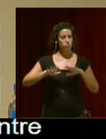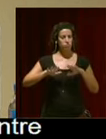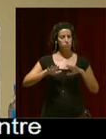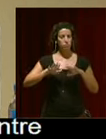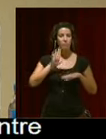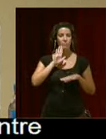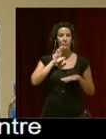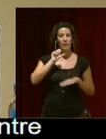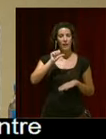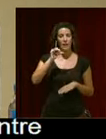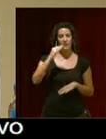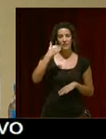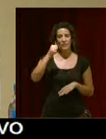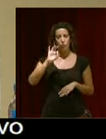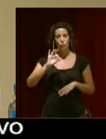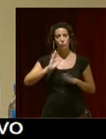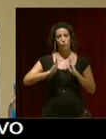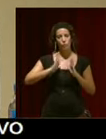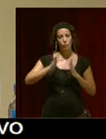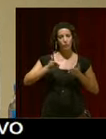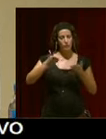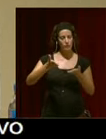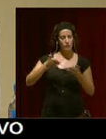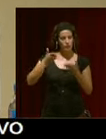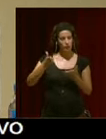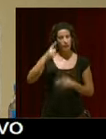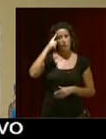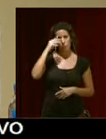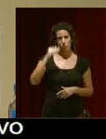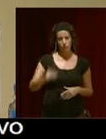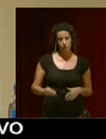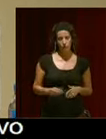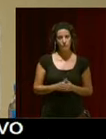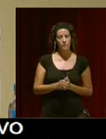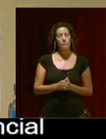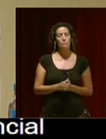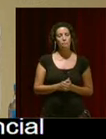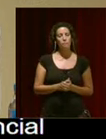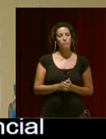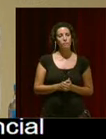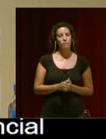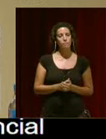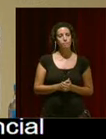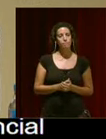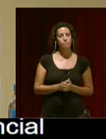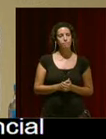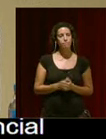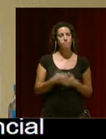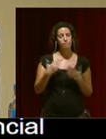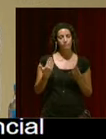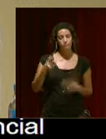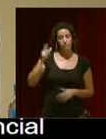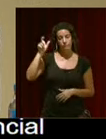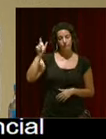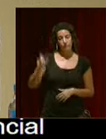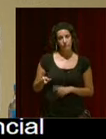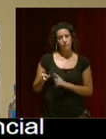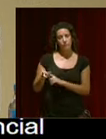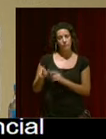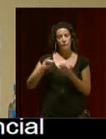between 2007 and 2008, and he has been an active researcher in the field of